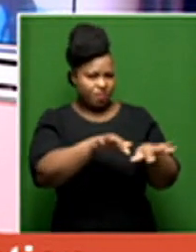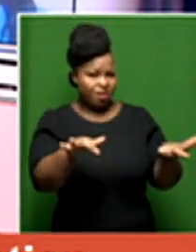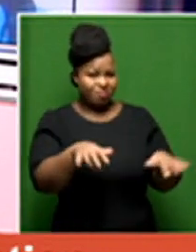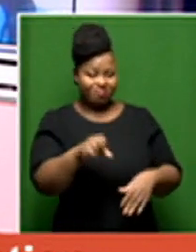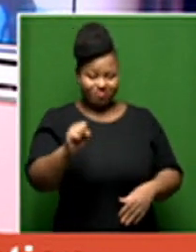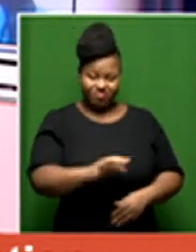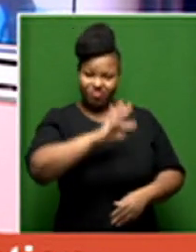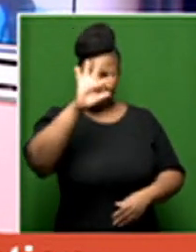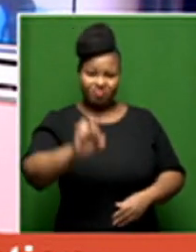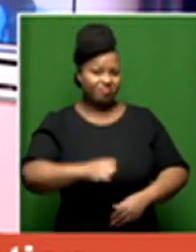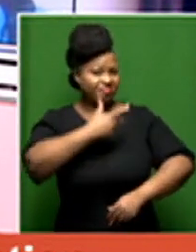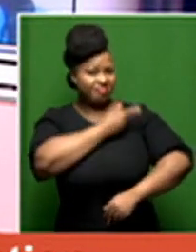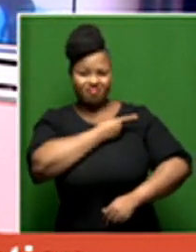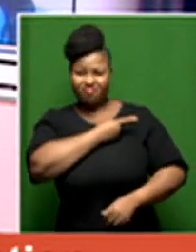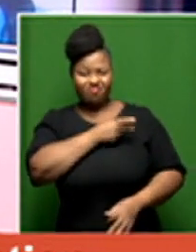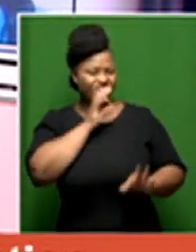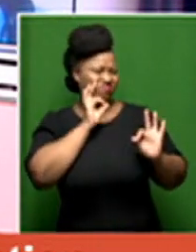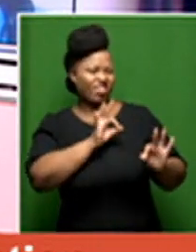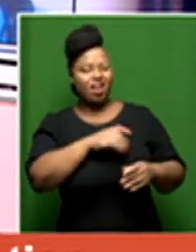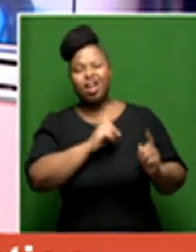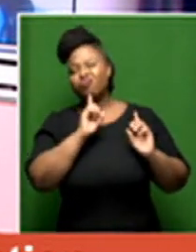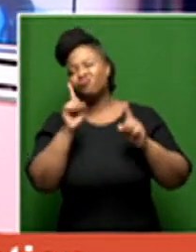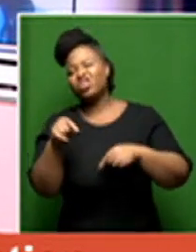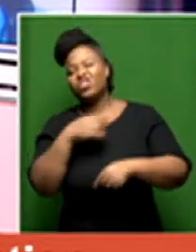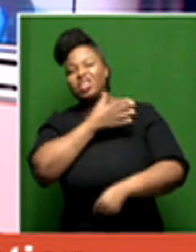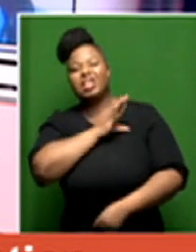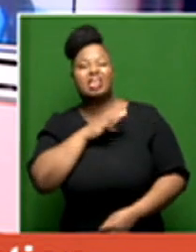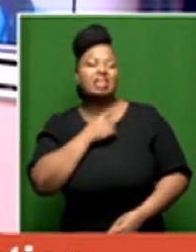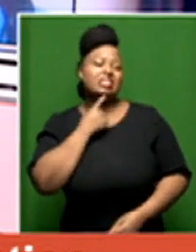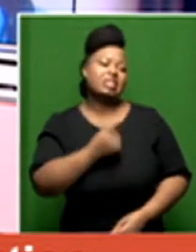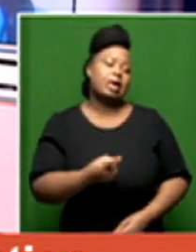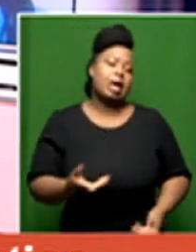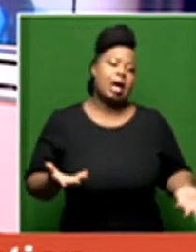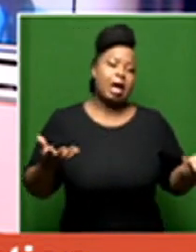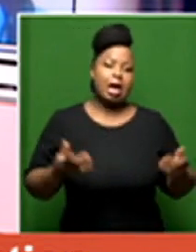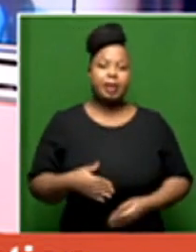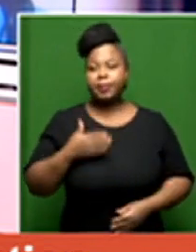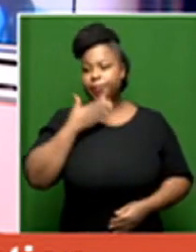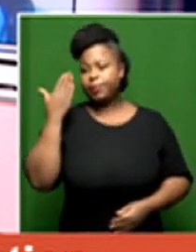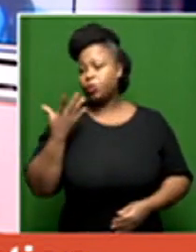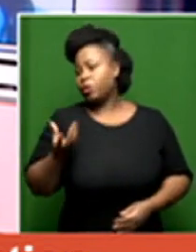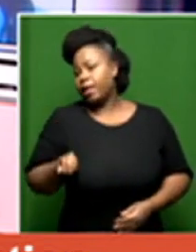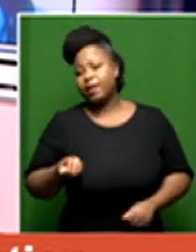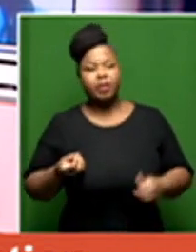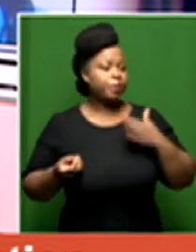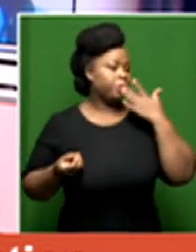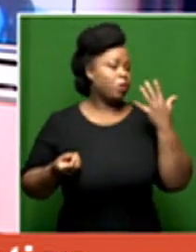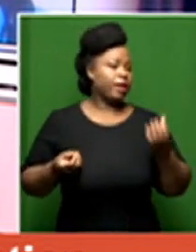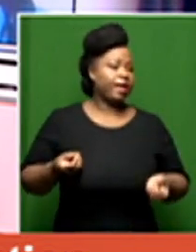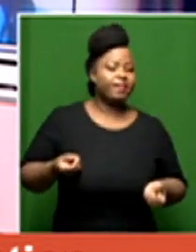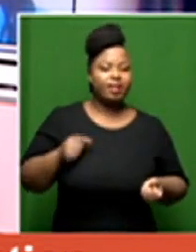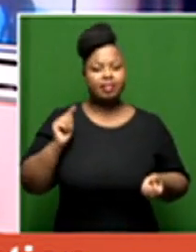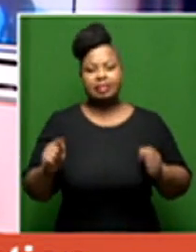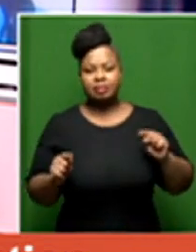vaccinations in South Africa were not ideal. We used to go to clinics and be told we don't have these vaccines, we don't have